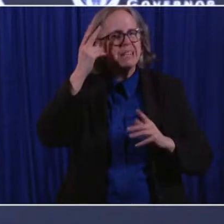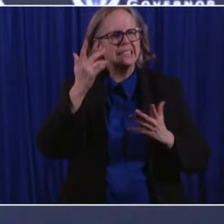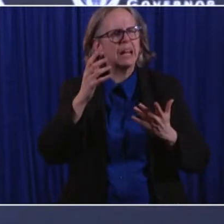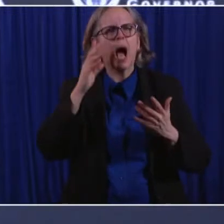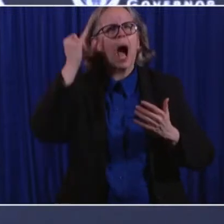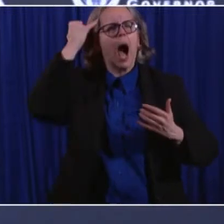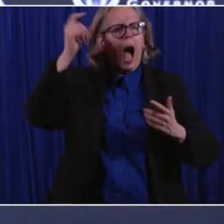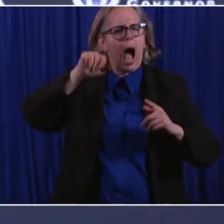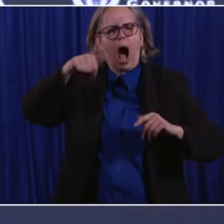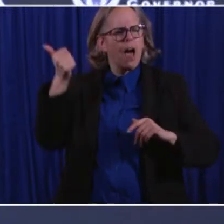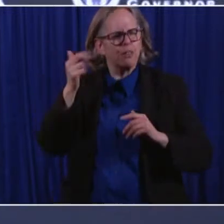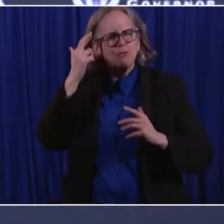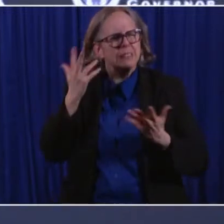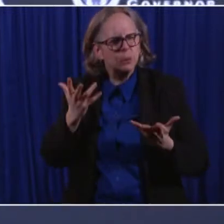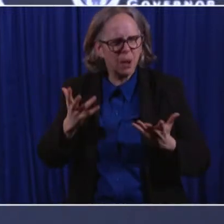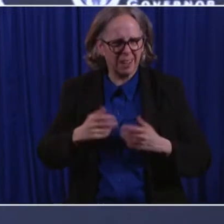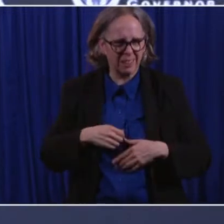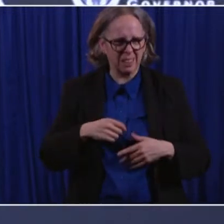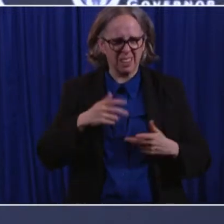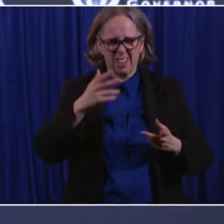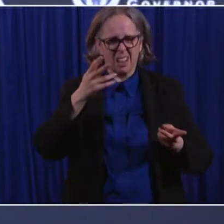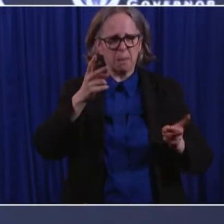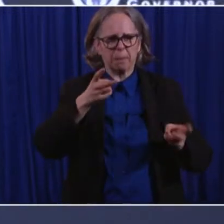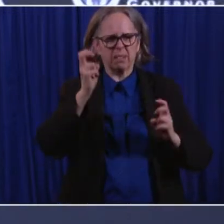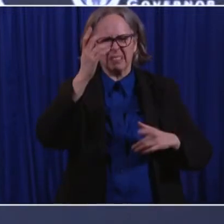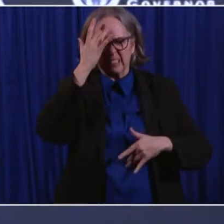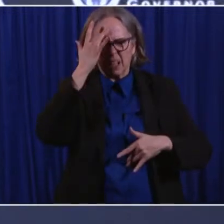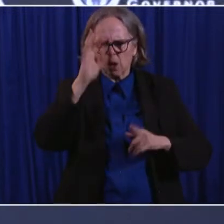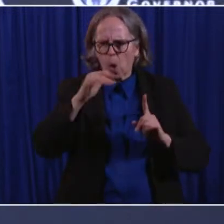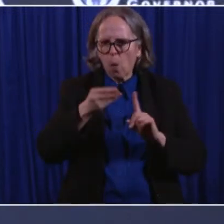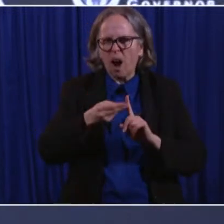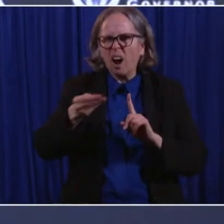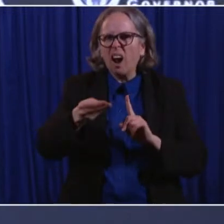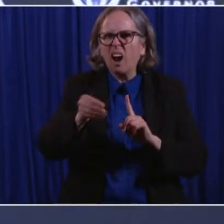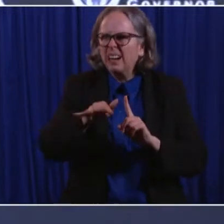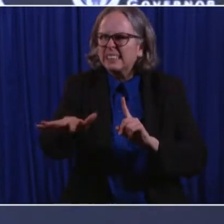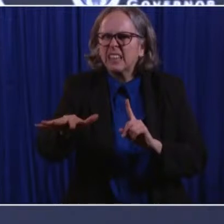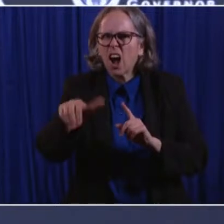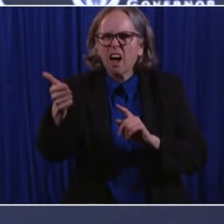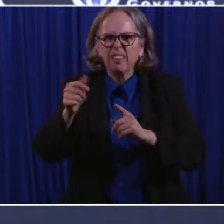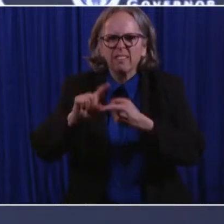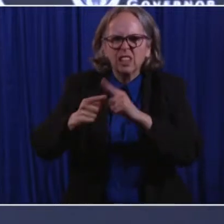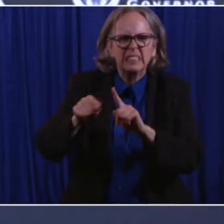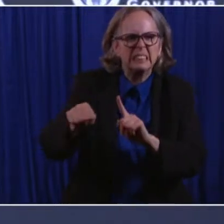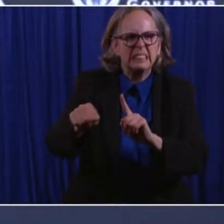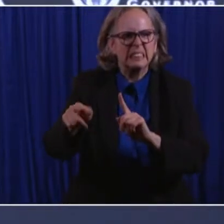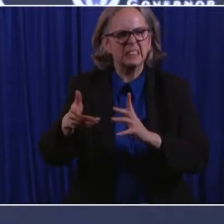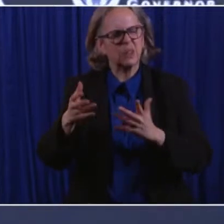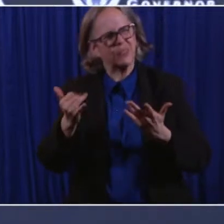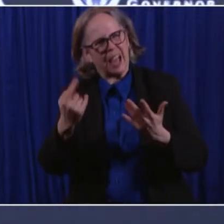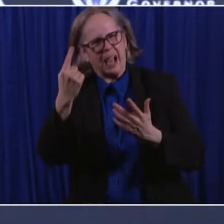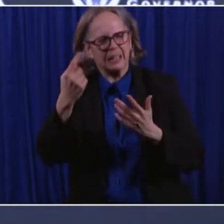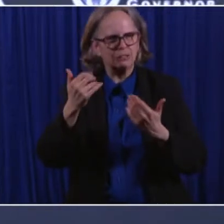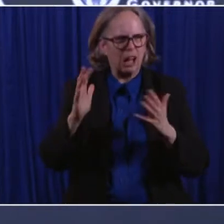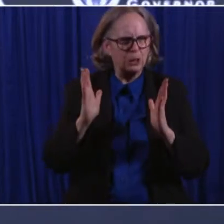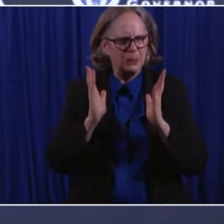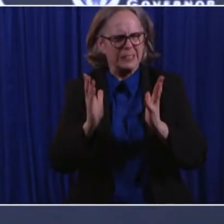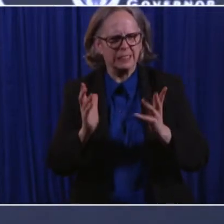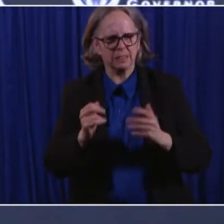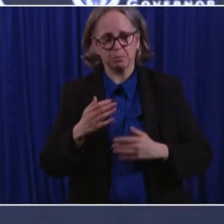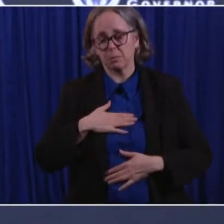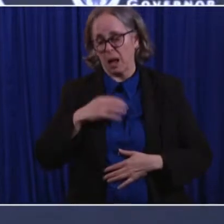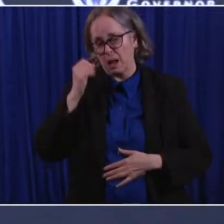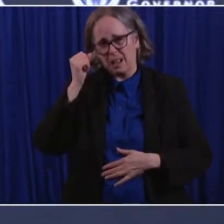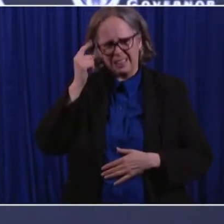And the evidence would appear to show that once you get the vaccine, your ability to carry it goes down as well. At least that's what I'm told.